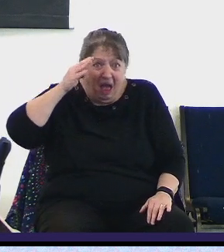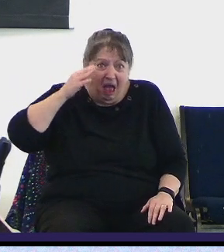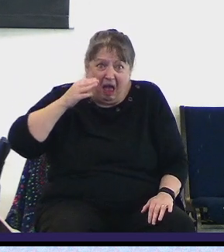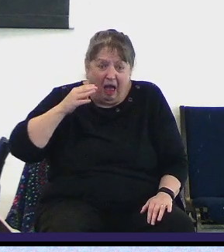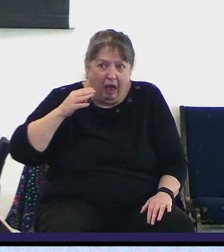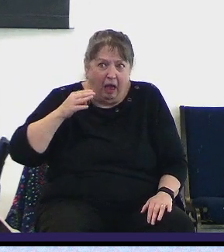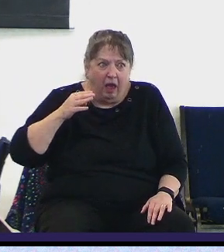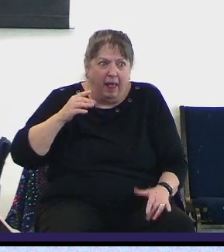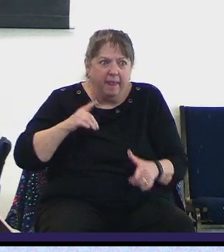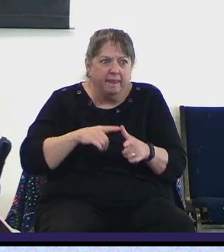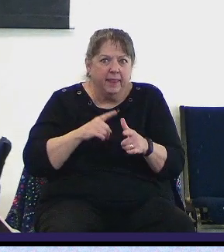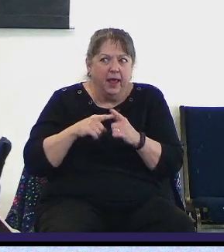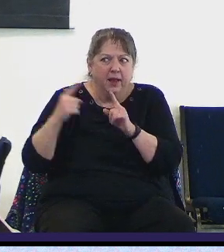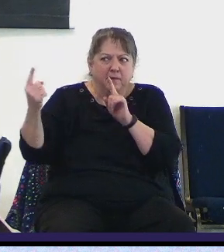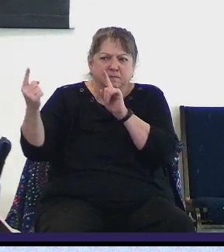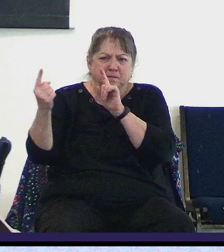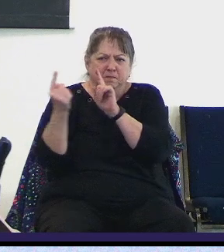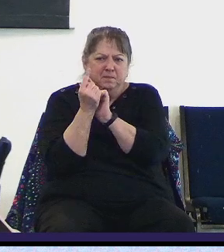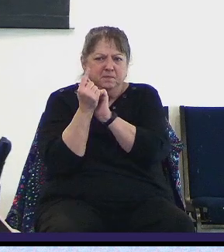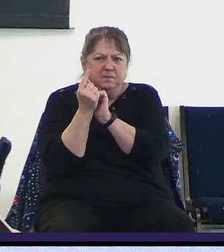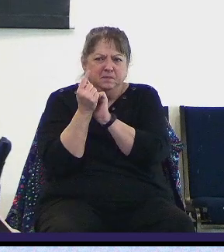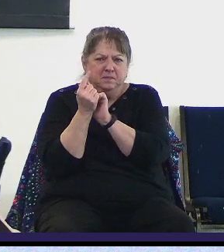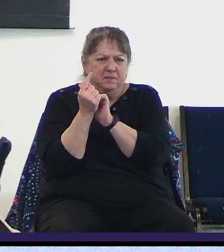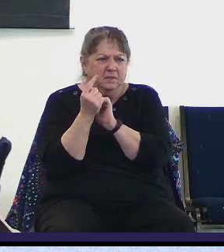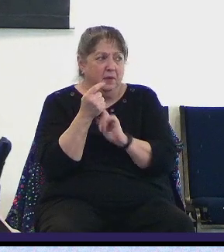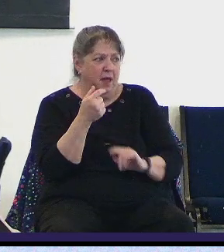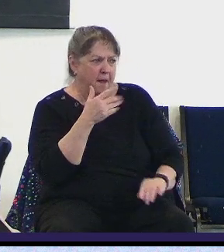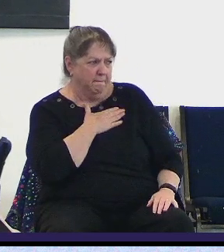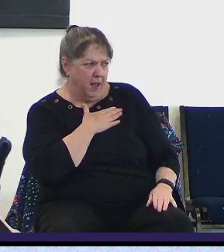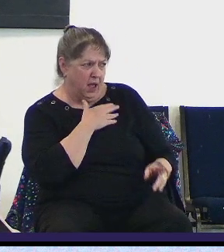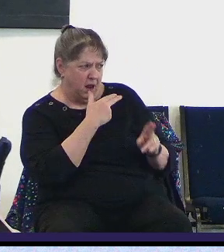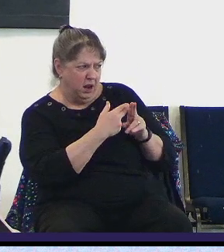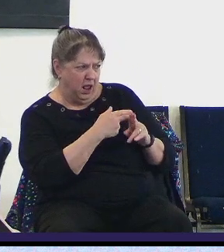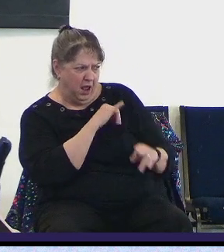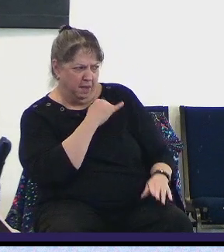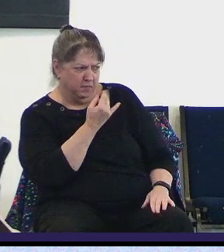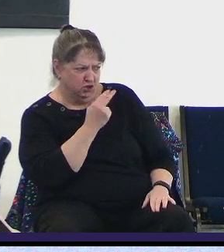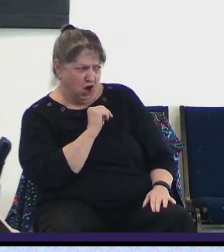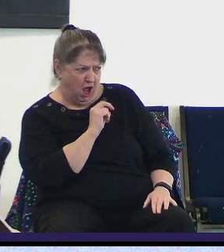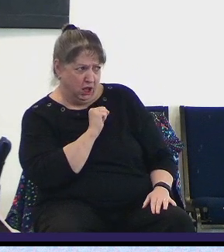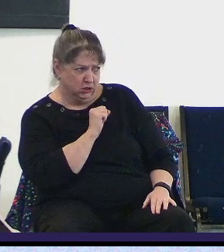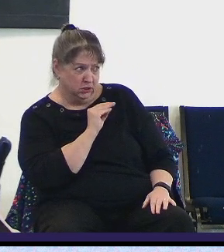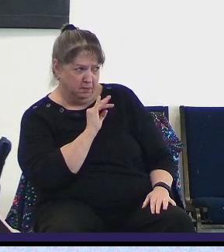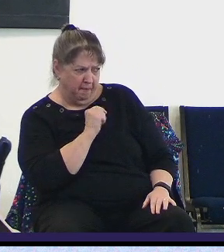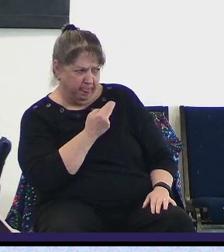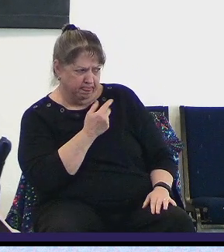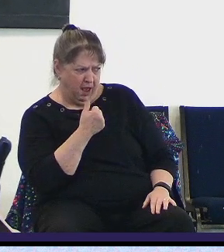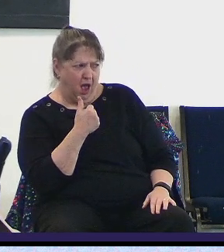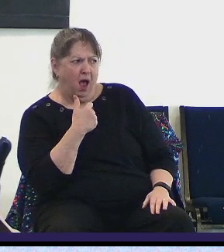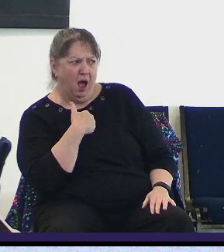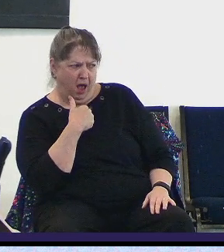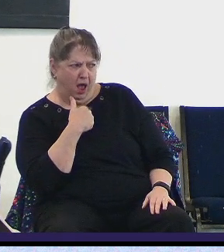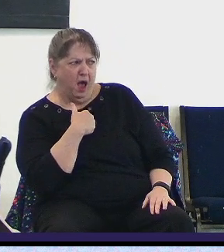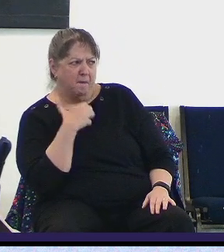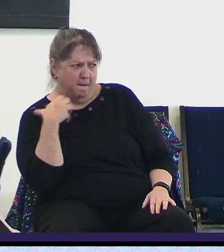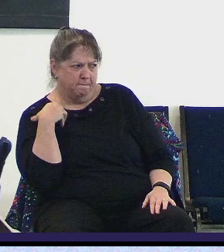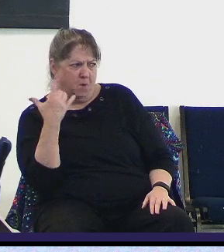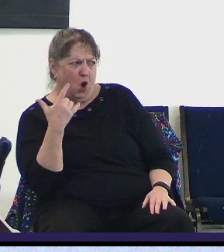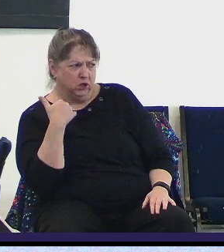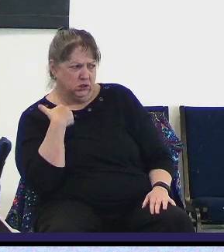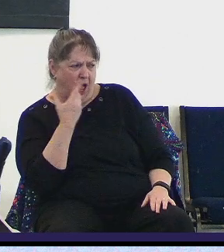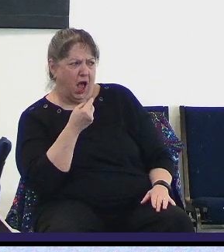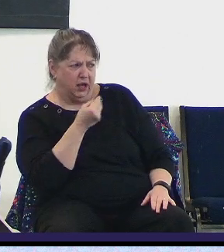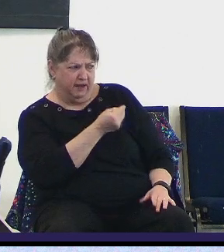all of a sudden, one comes to you and says, my name is John Smith. I'm the one who signs your